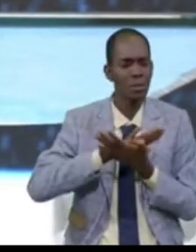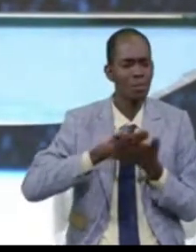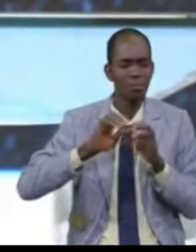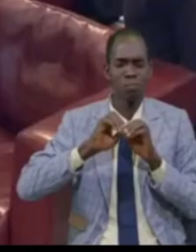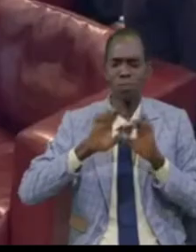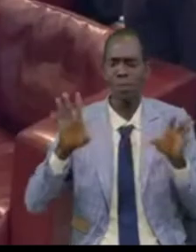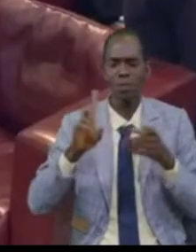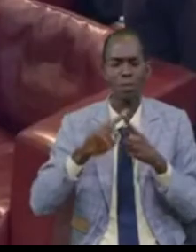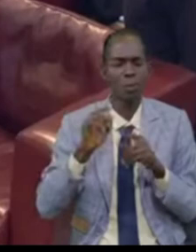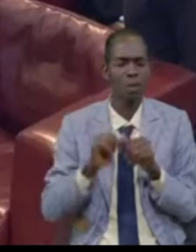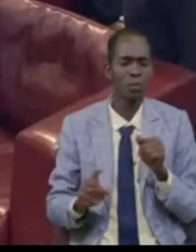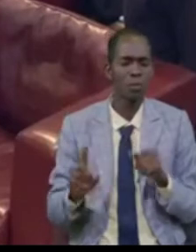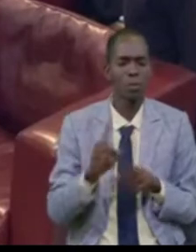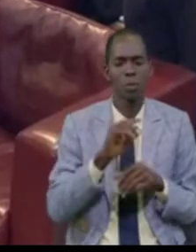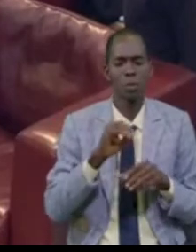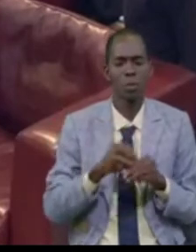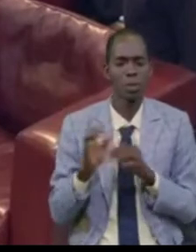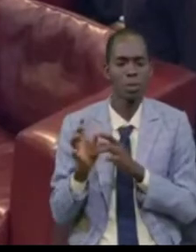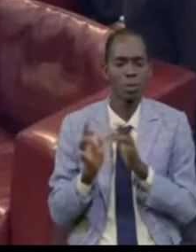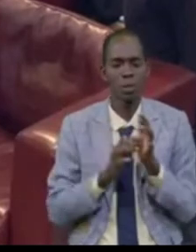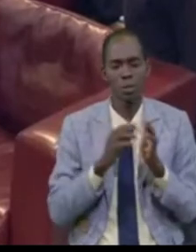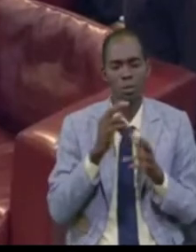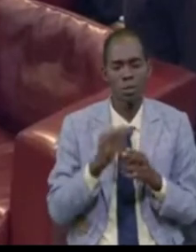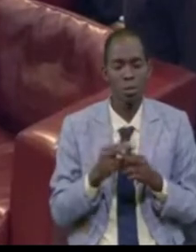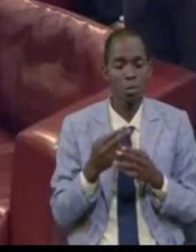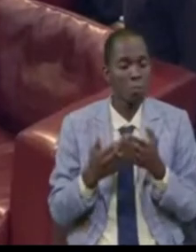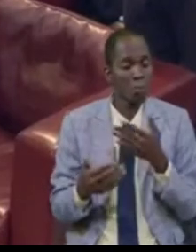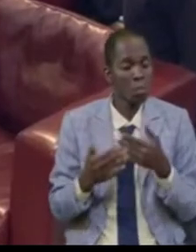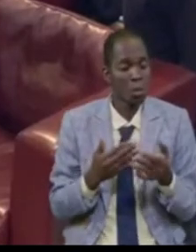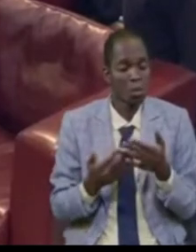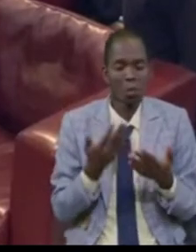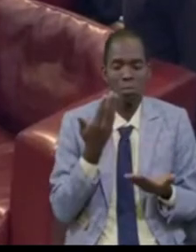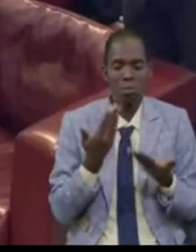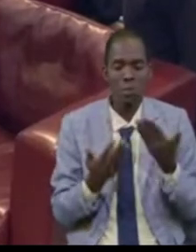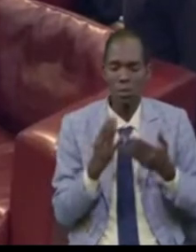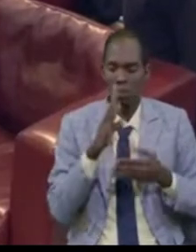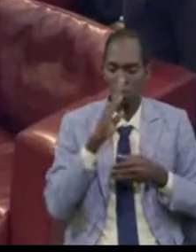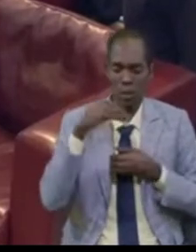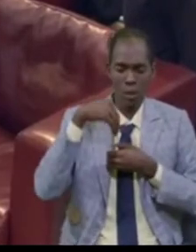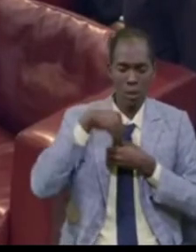in Jesus' name. And whatever may be in